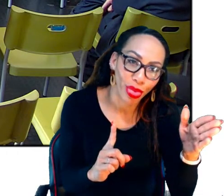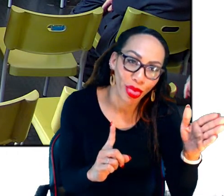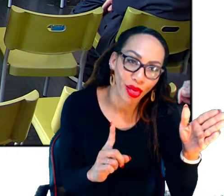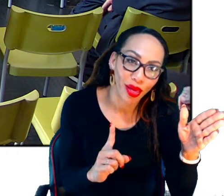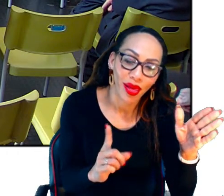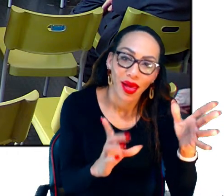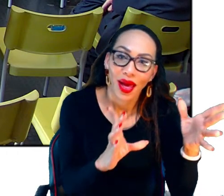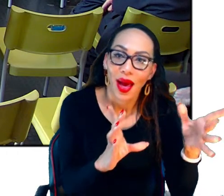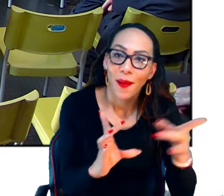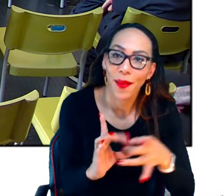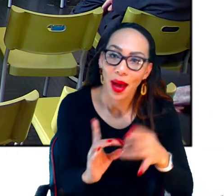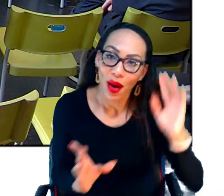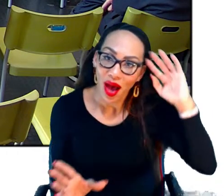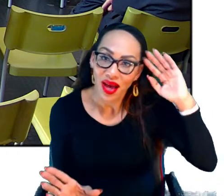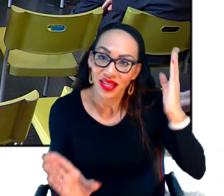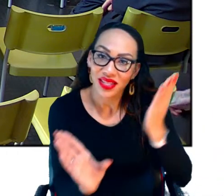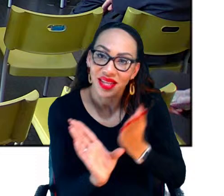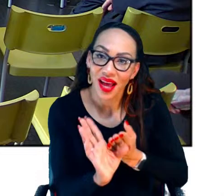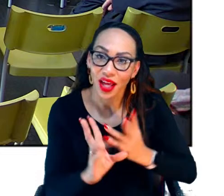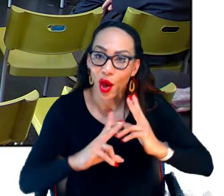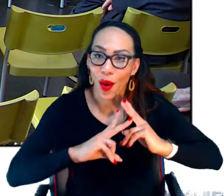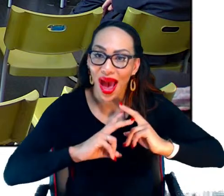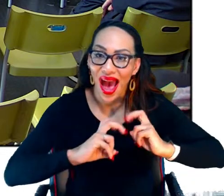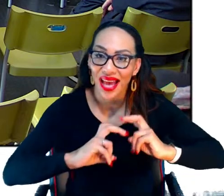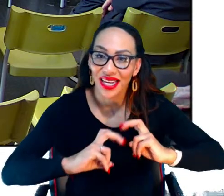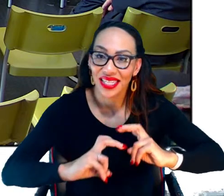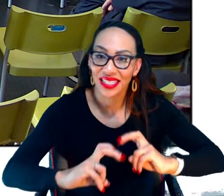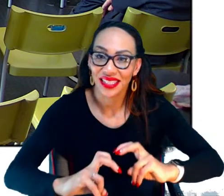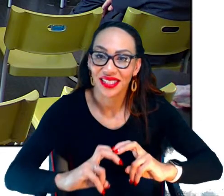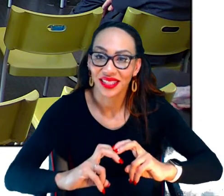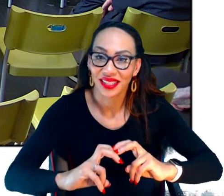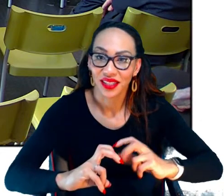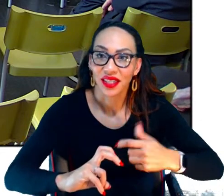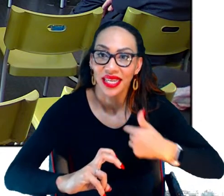psychoanalyst who was being replaced by AI.